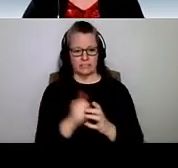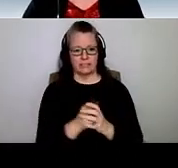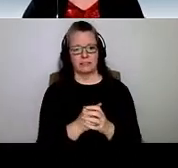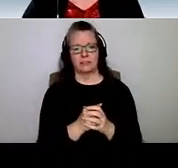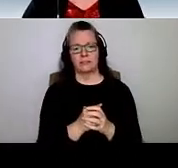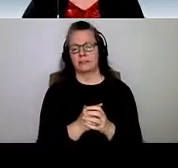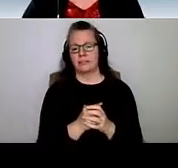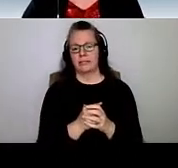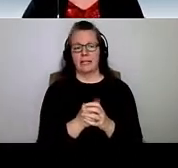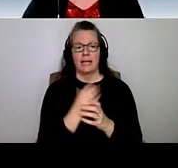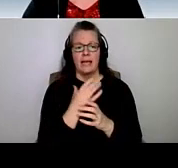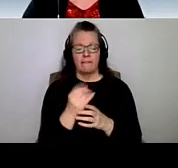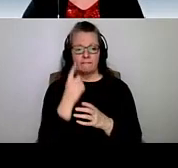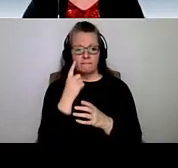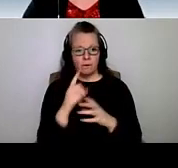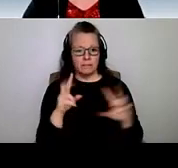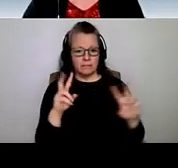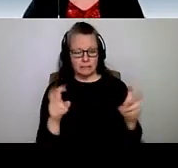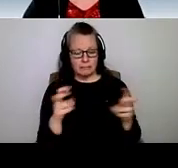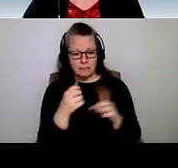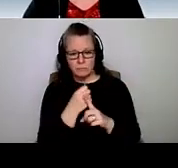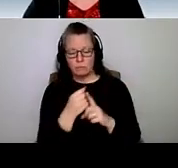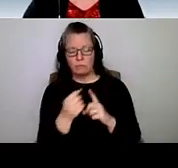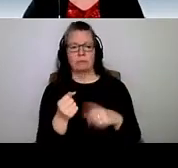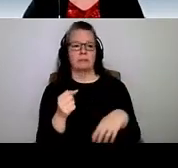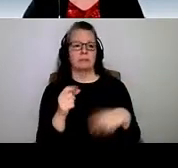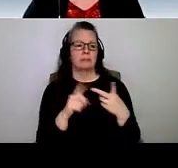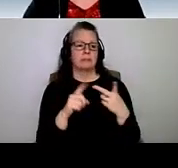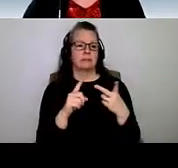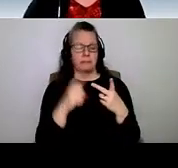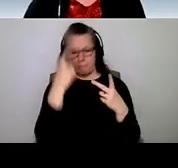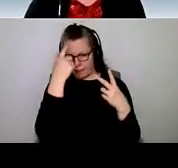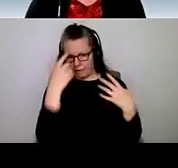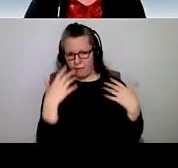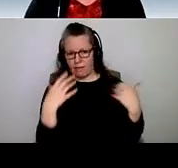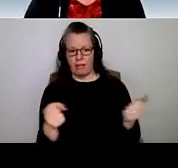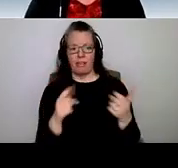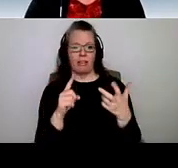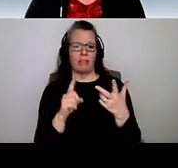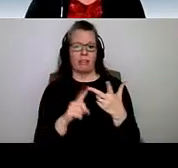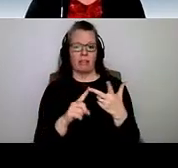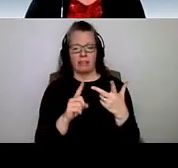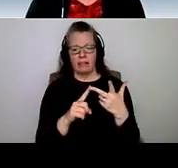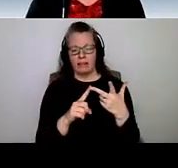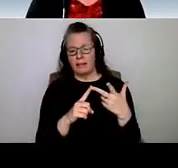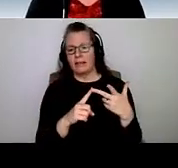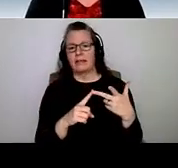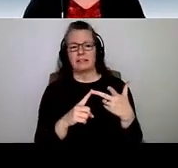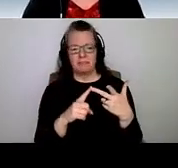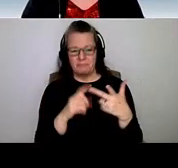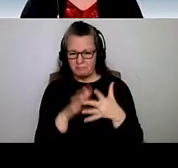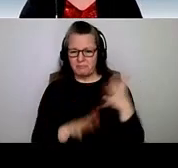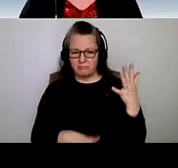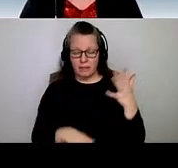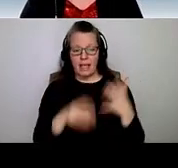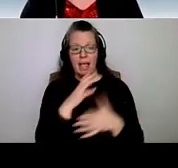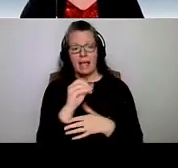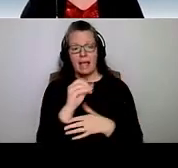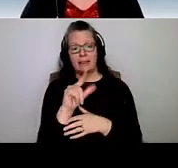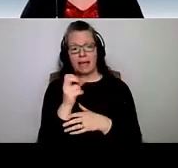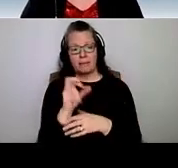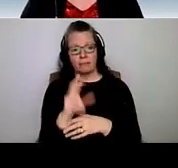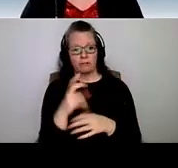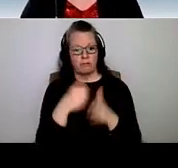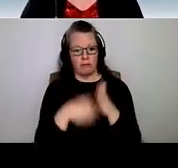abuse, mental health conditions that are manifesting themselves in a number of ways. And labor costs, which I think